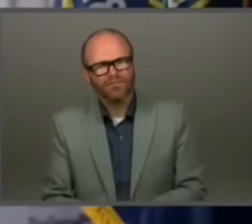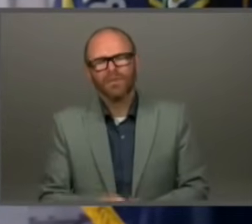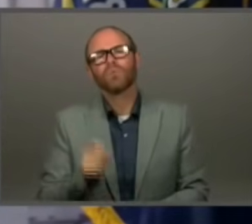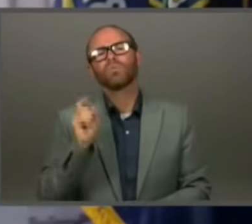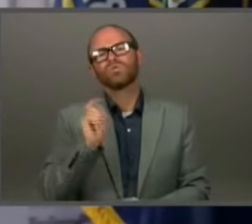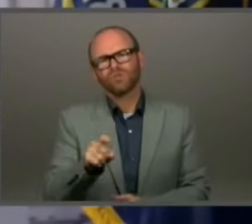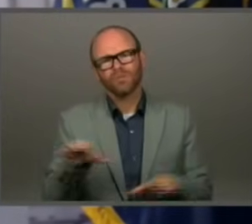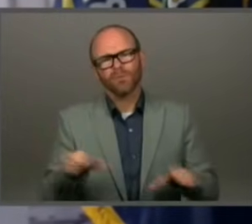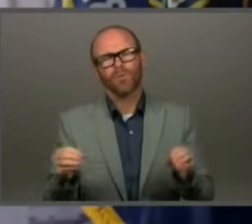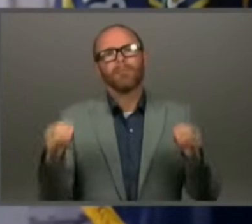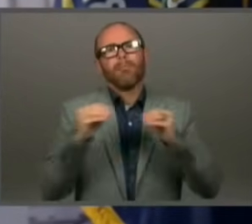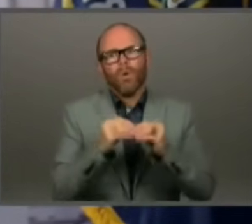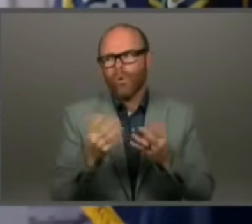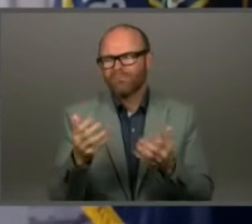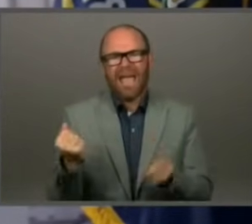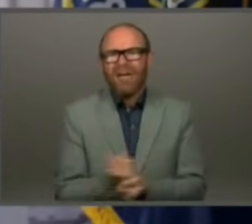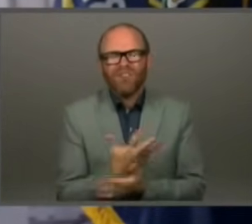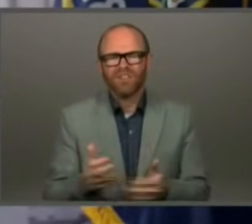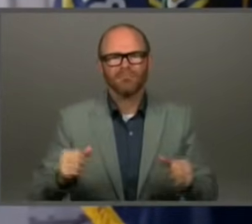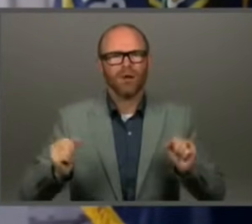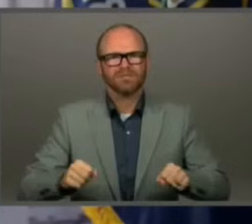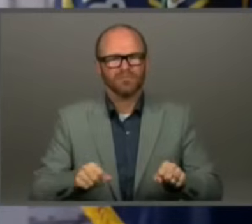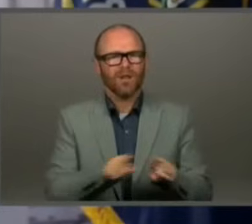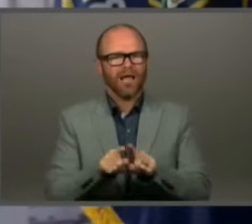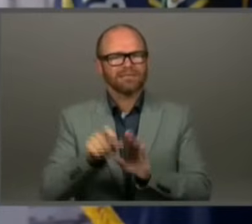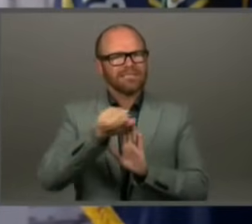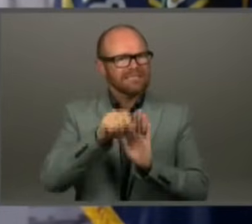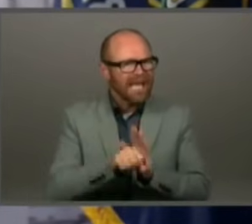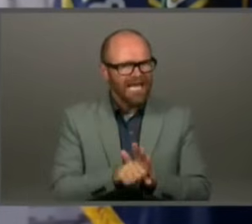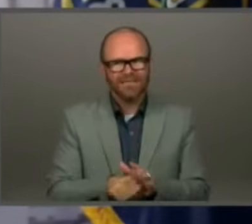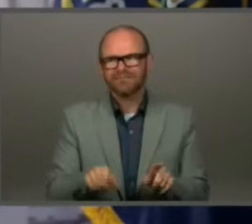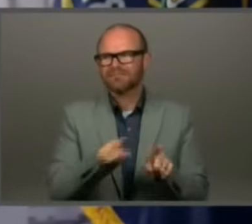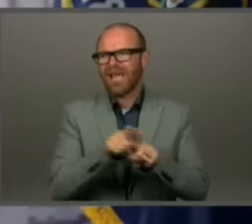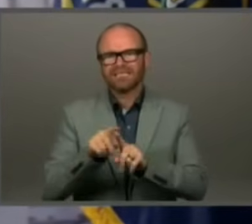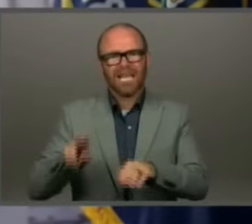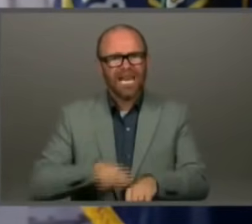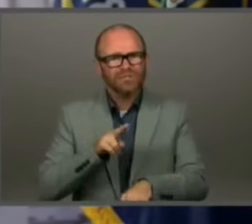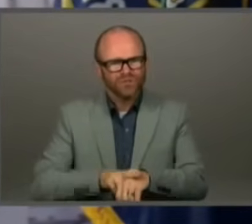everything possible as a state, as a nation, as a community,